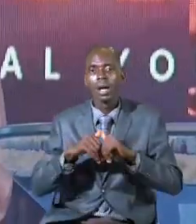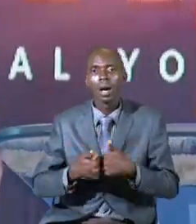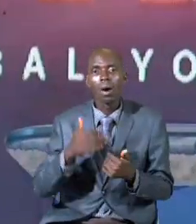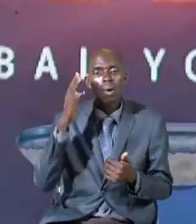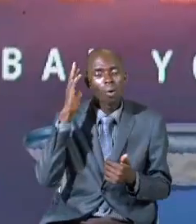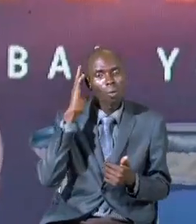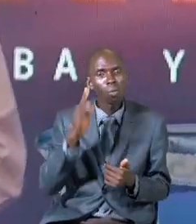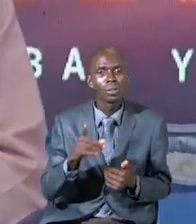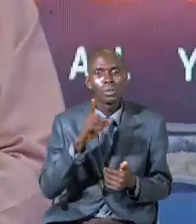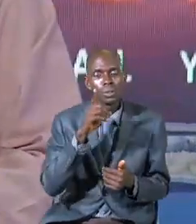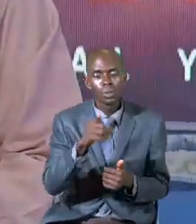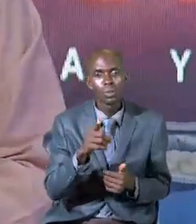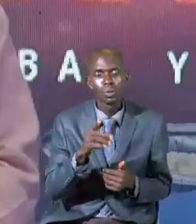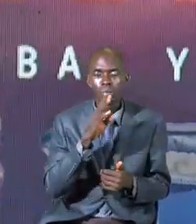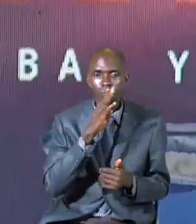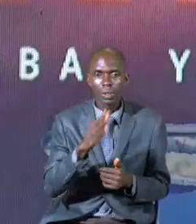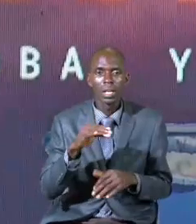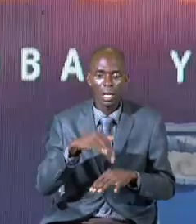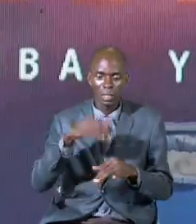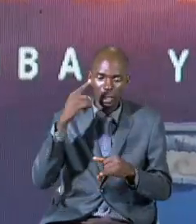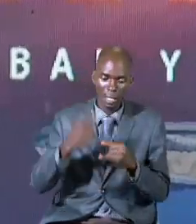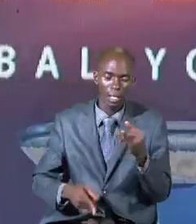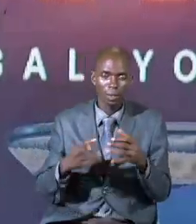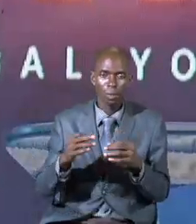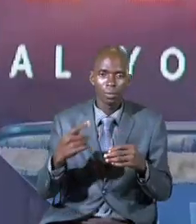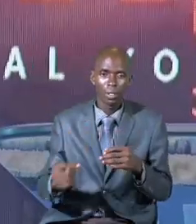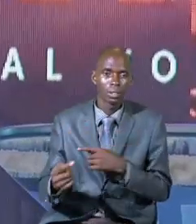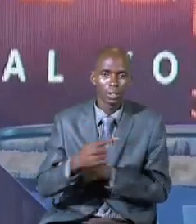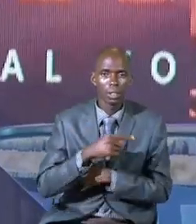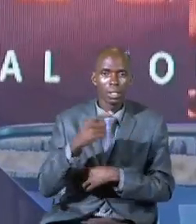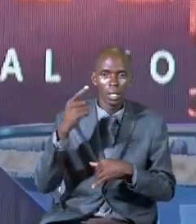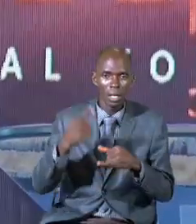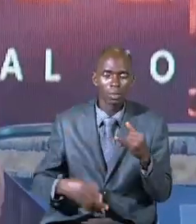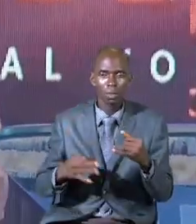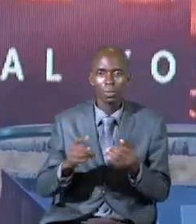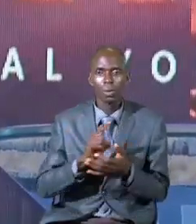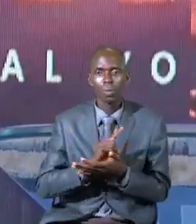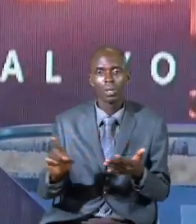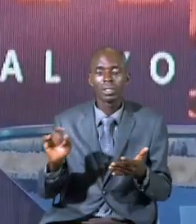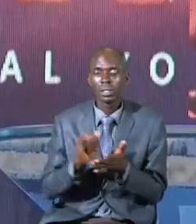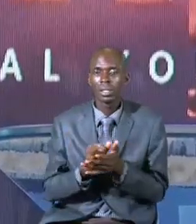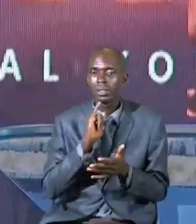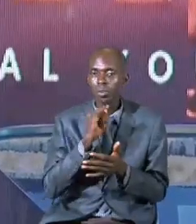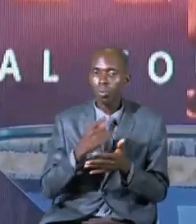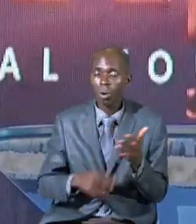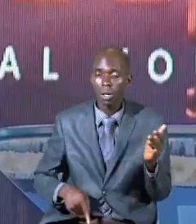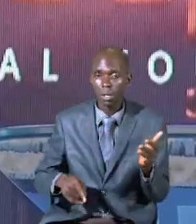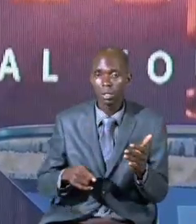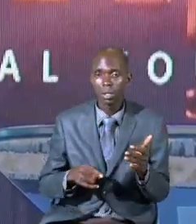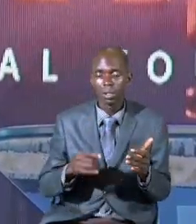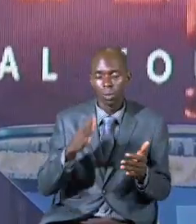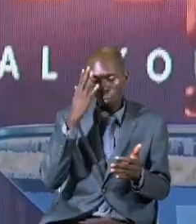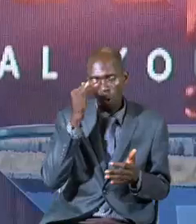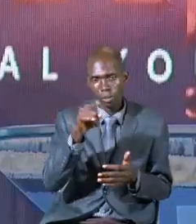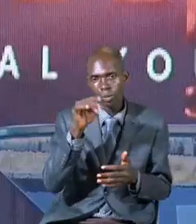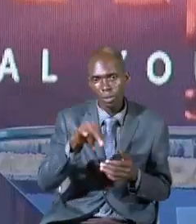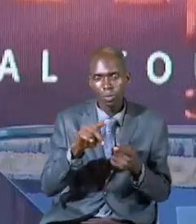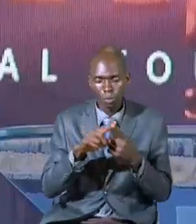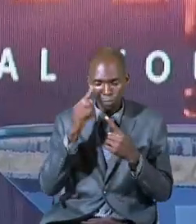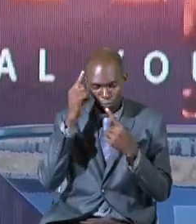the end of the week? That's what calls for meditation. I sit down and then